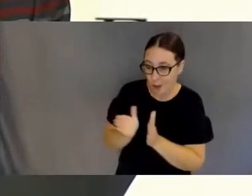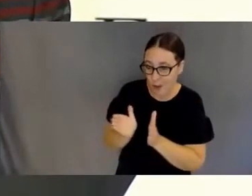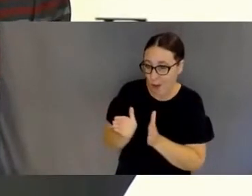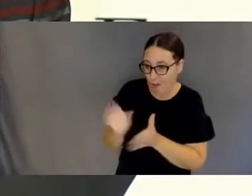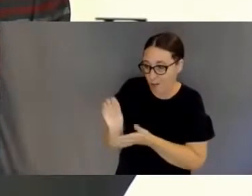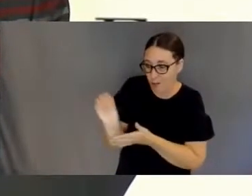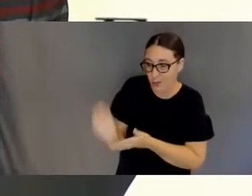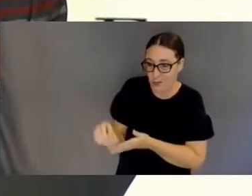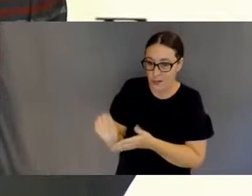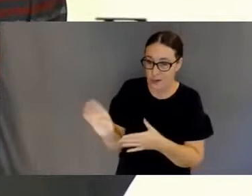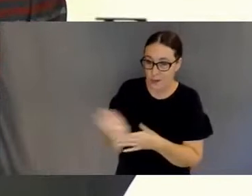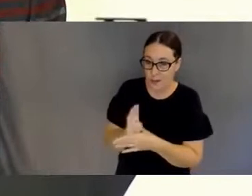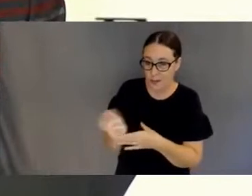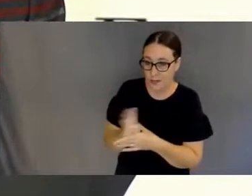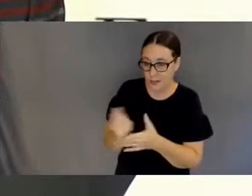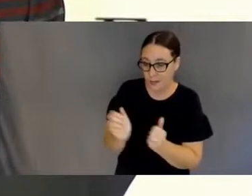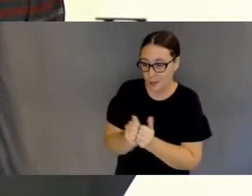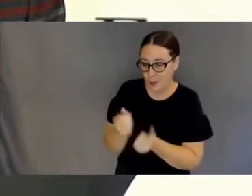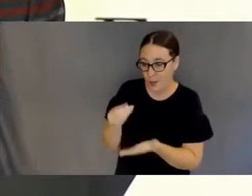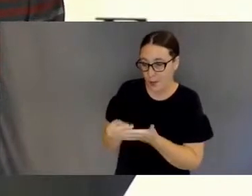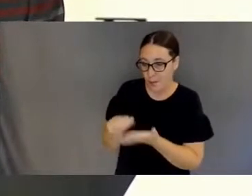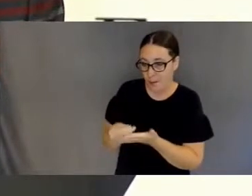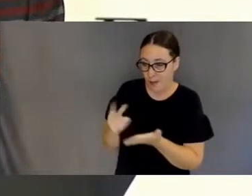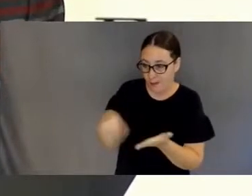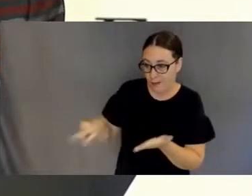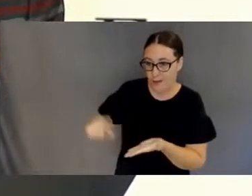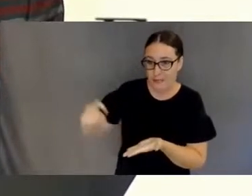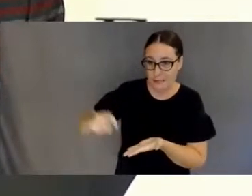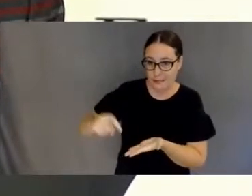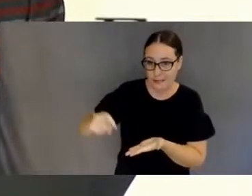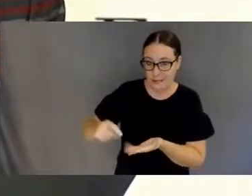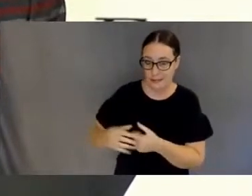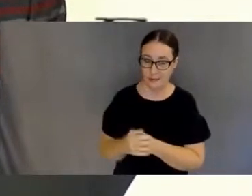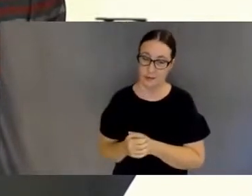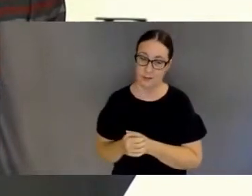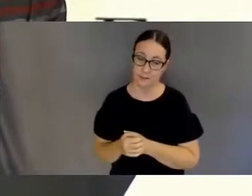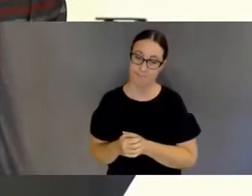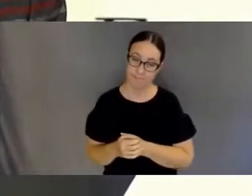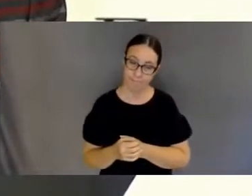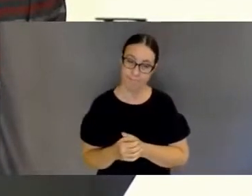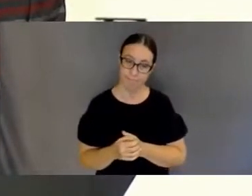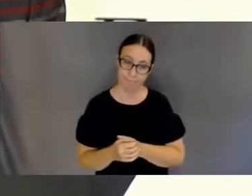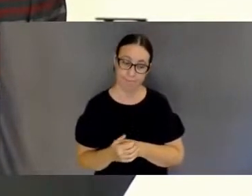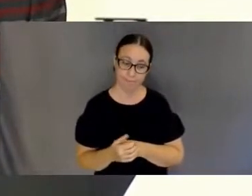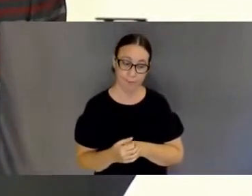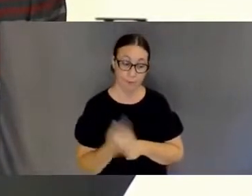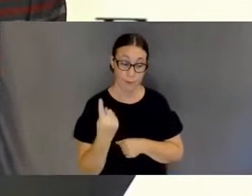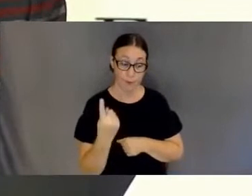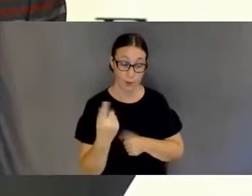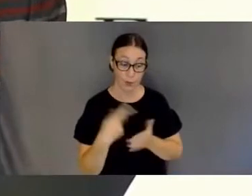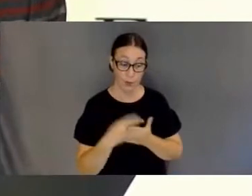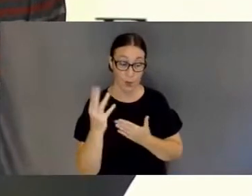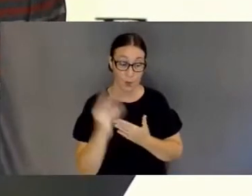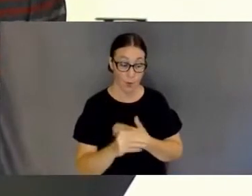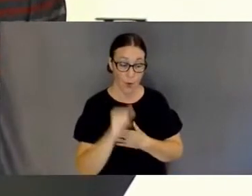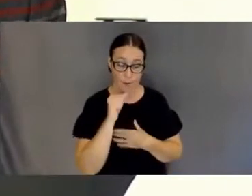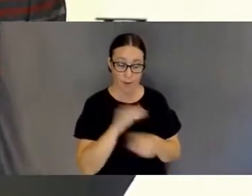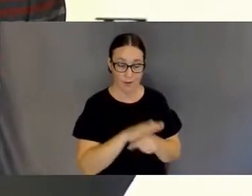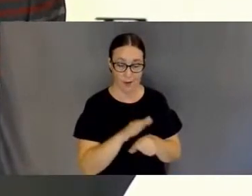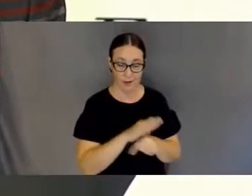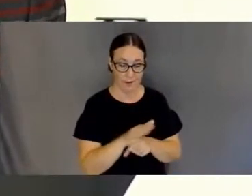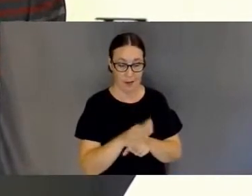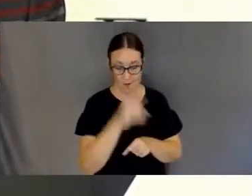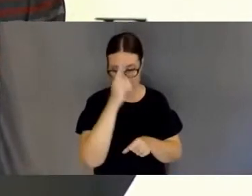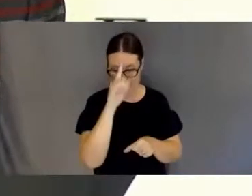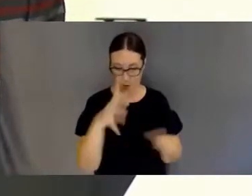fraction of businesses with the funding they need. Of course, one program is not enough to fully make up